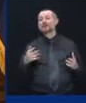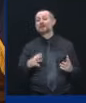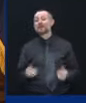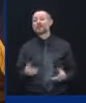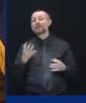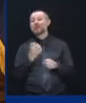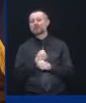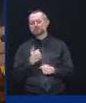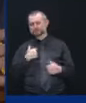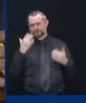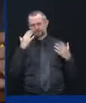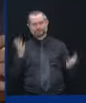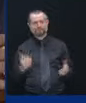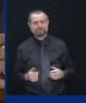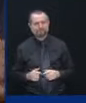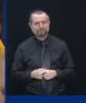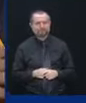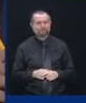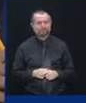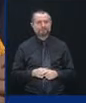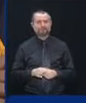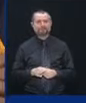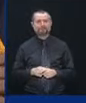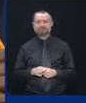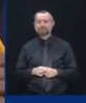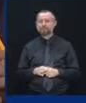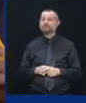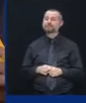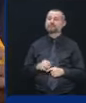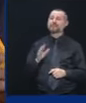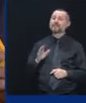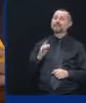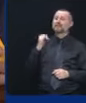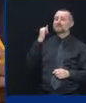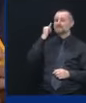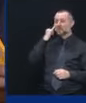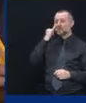Now, if Washington tomorrow